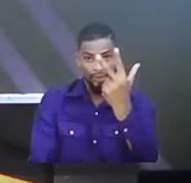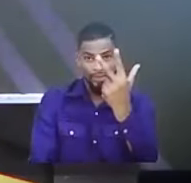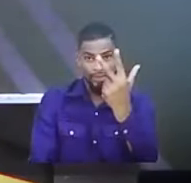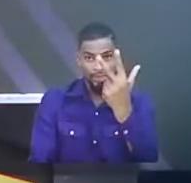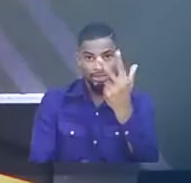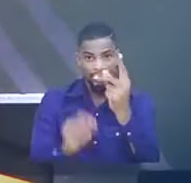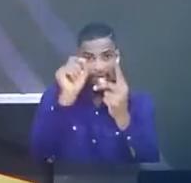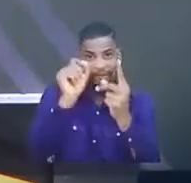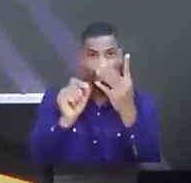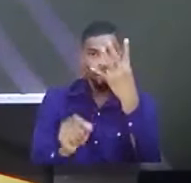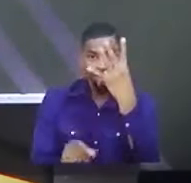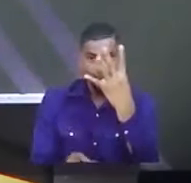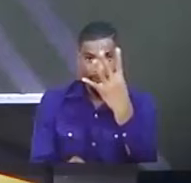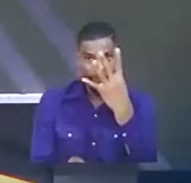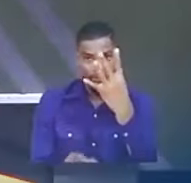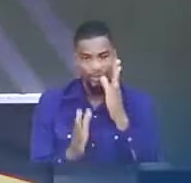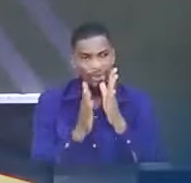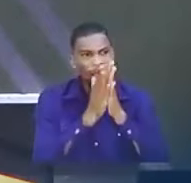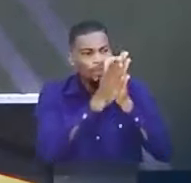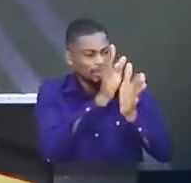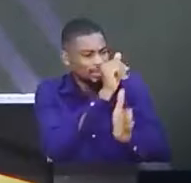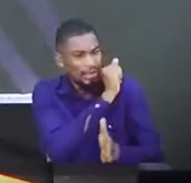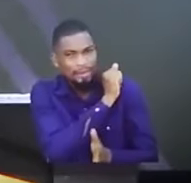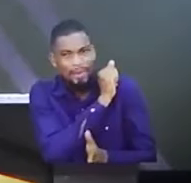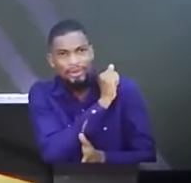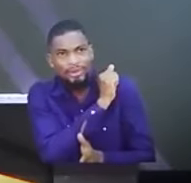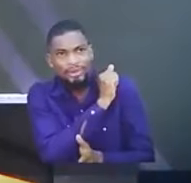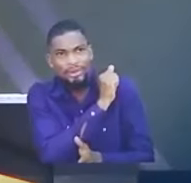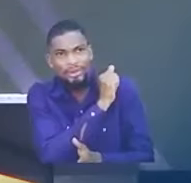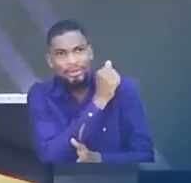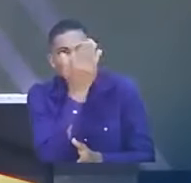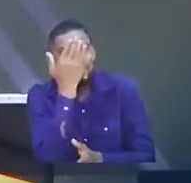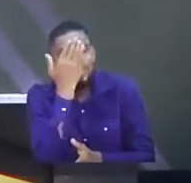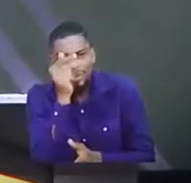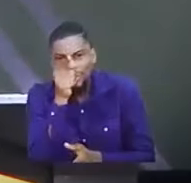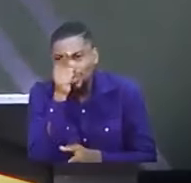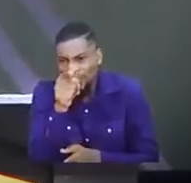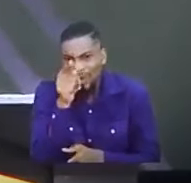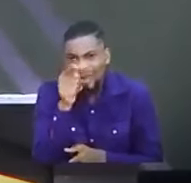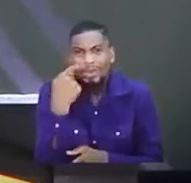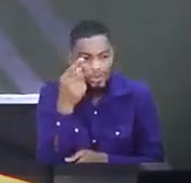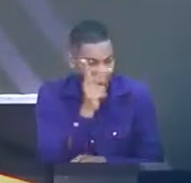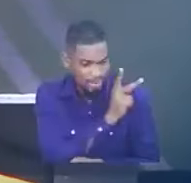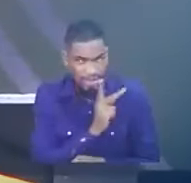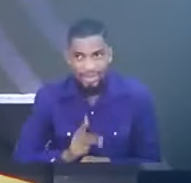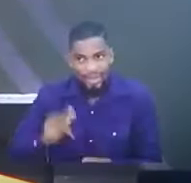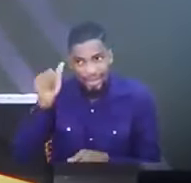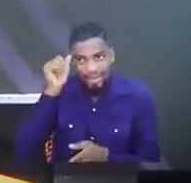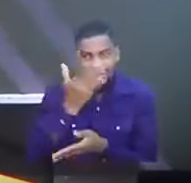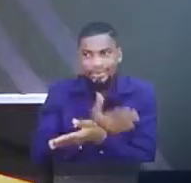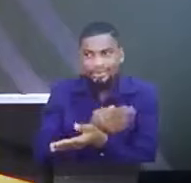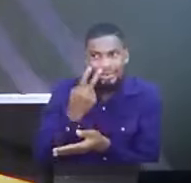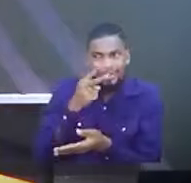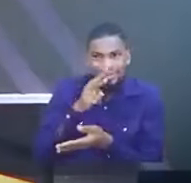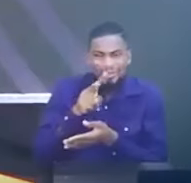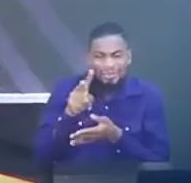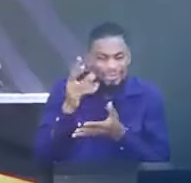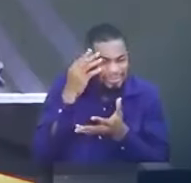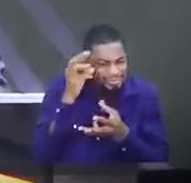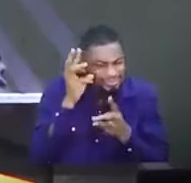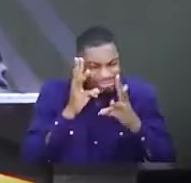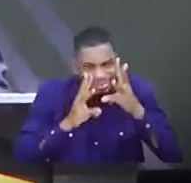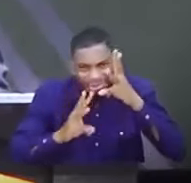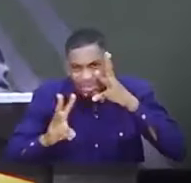4. He asked Amnon, "Why do you, the king's son, look so haggard? Why do you